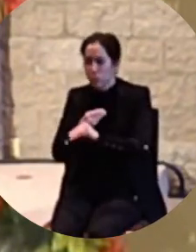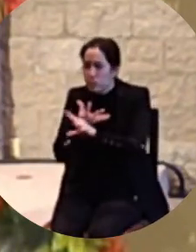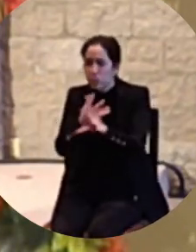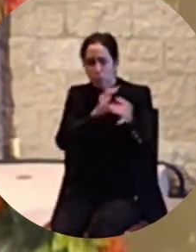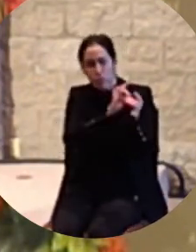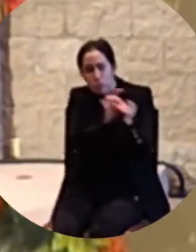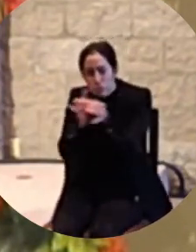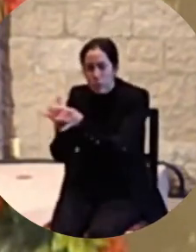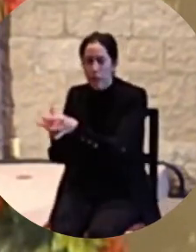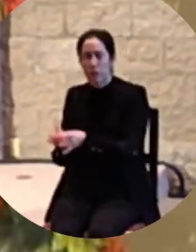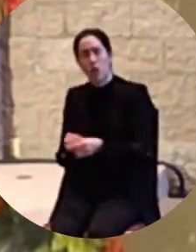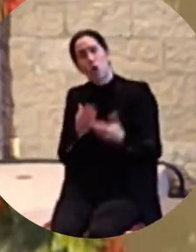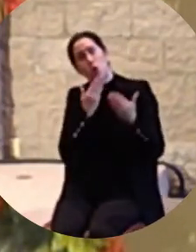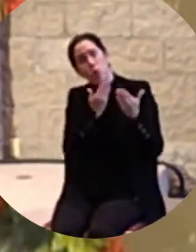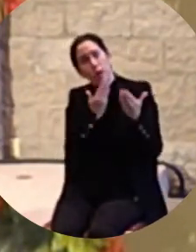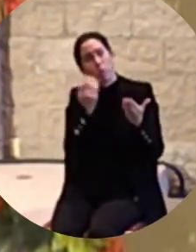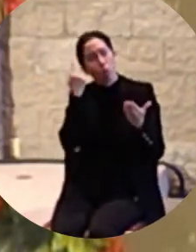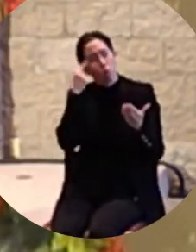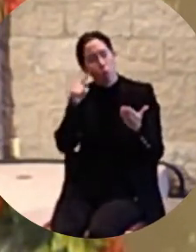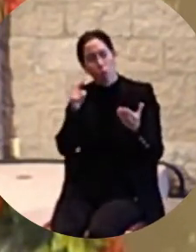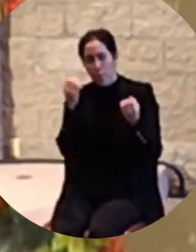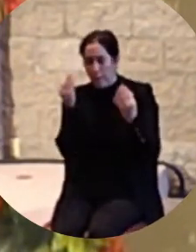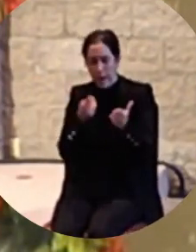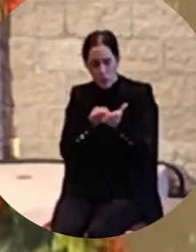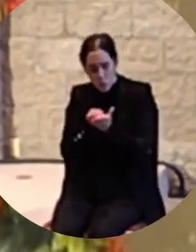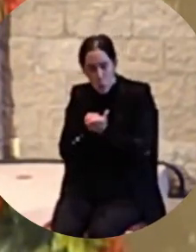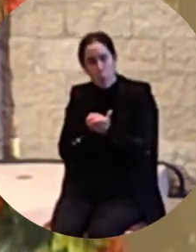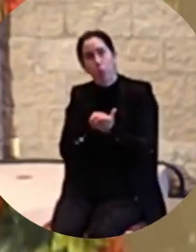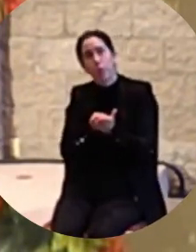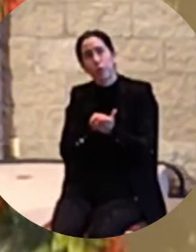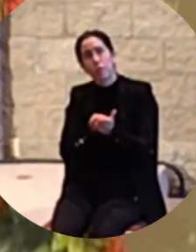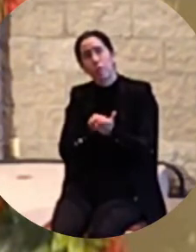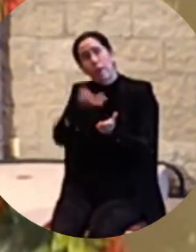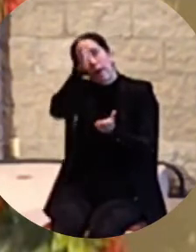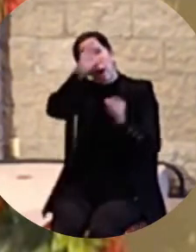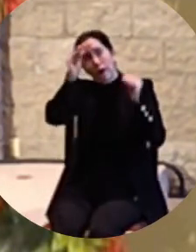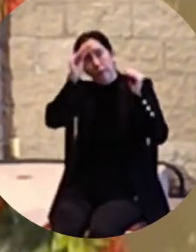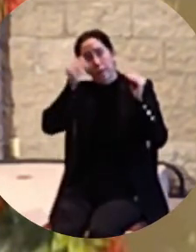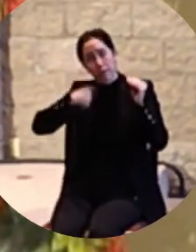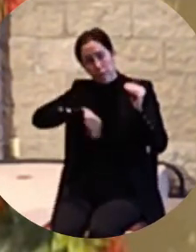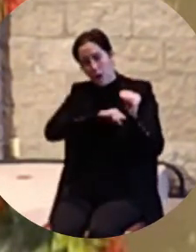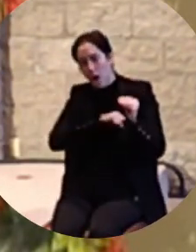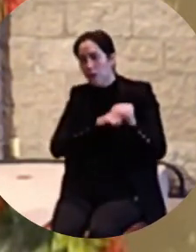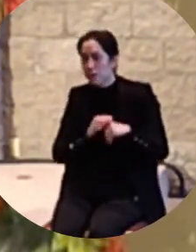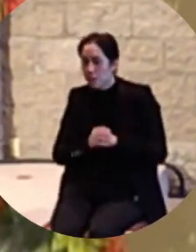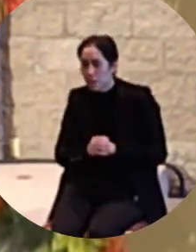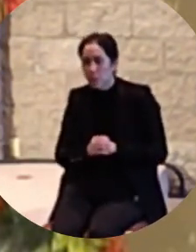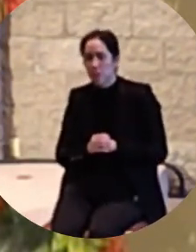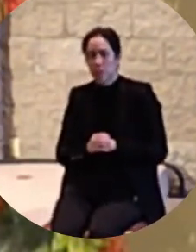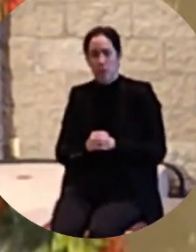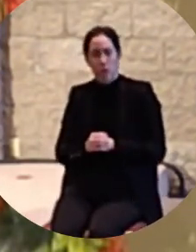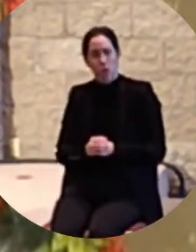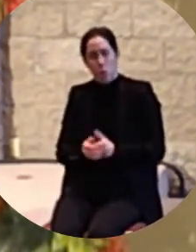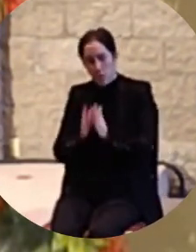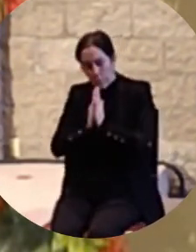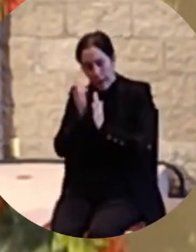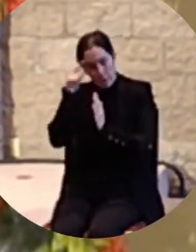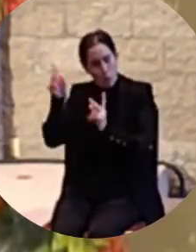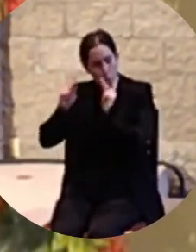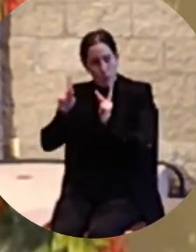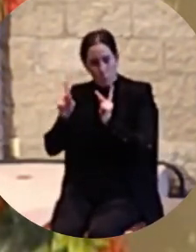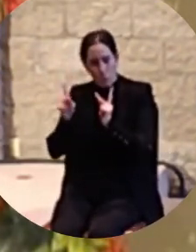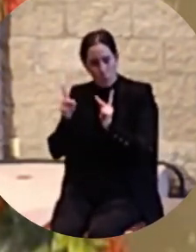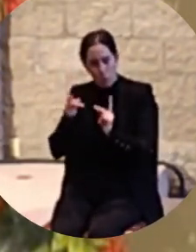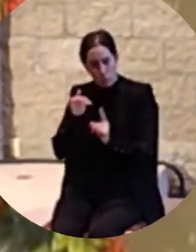teach during these most challenging times. We pray with those that have requested our prayers this morning.